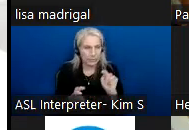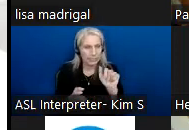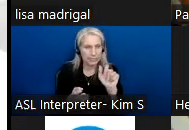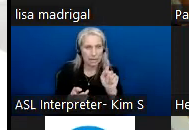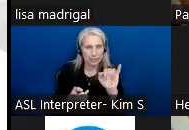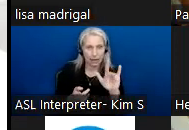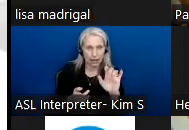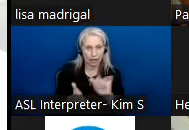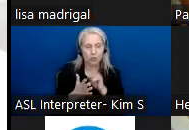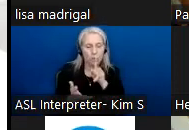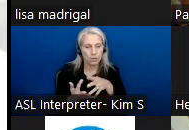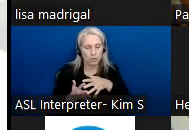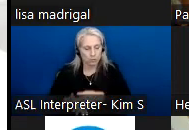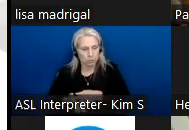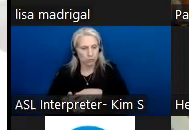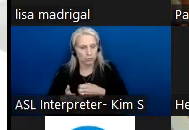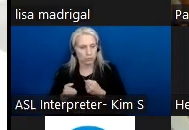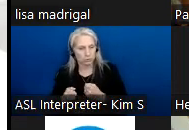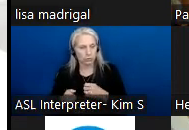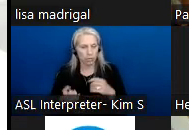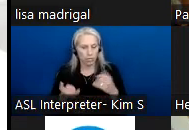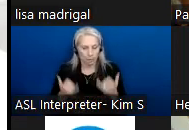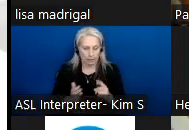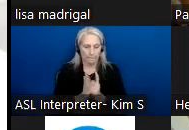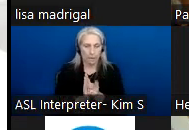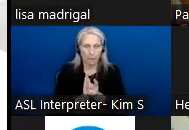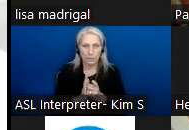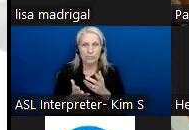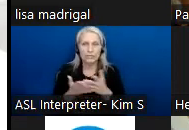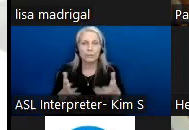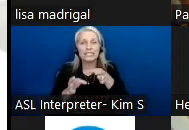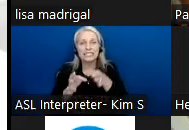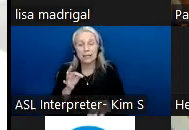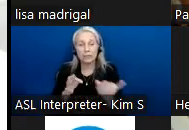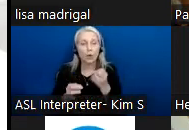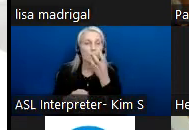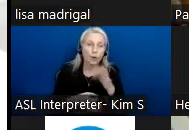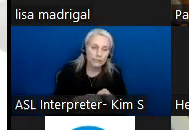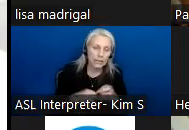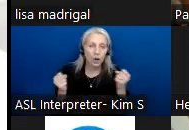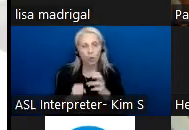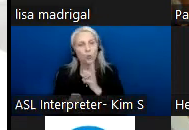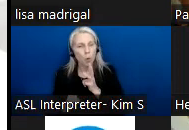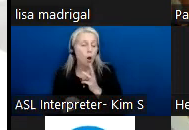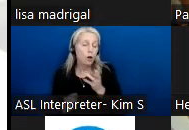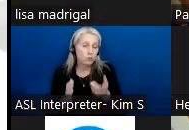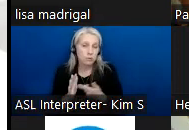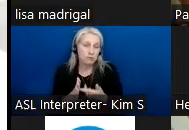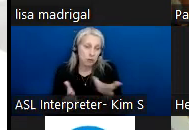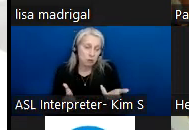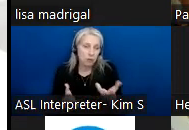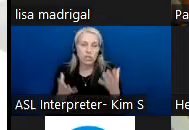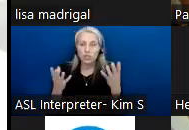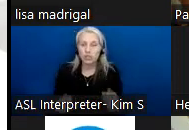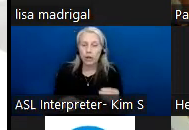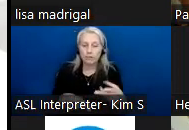for folks because it brings them to the present moment. So something as simple as having warm tea or cold water, having a soft surface